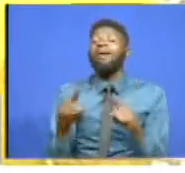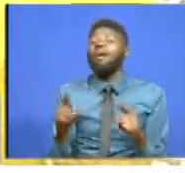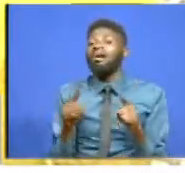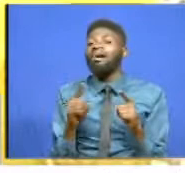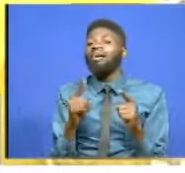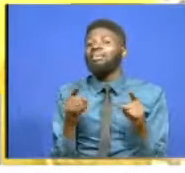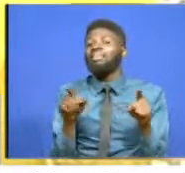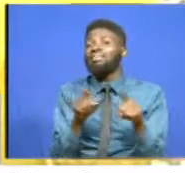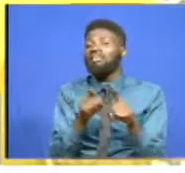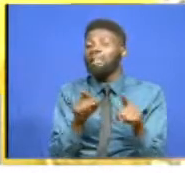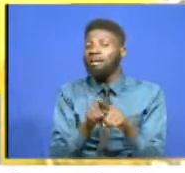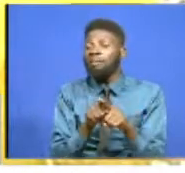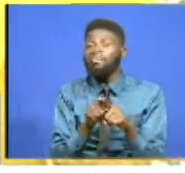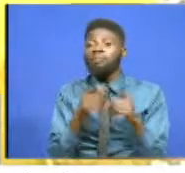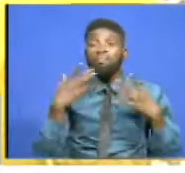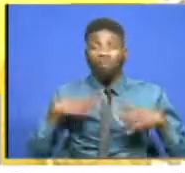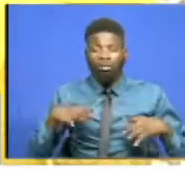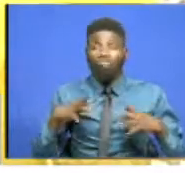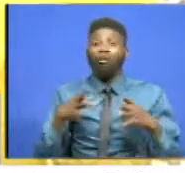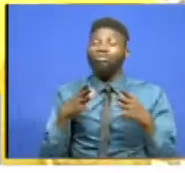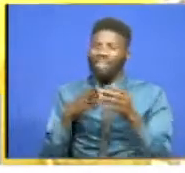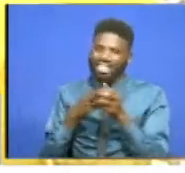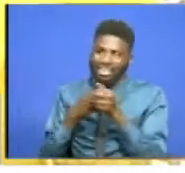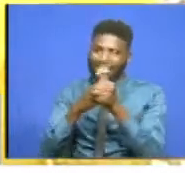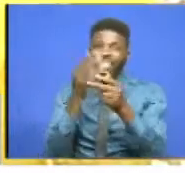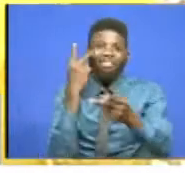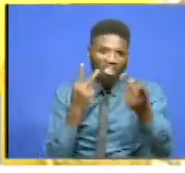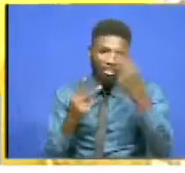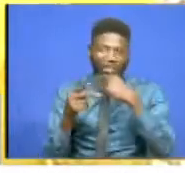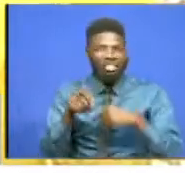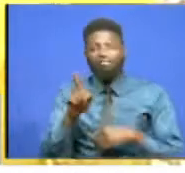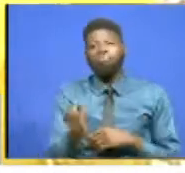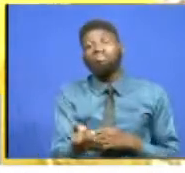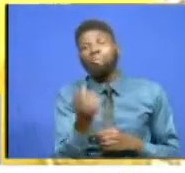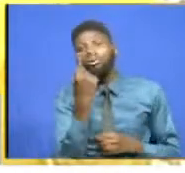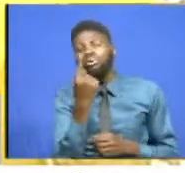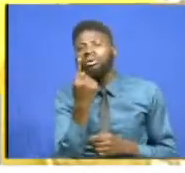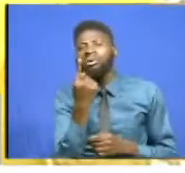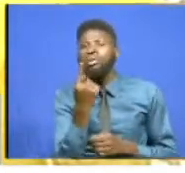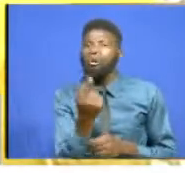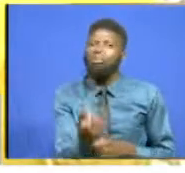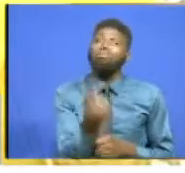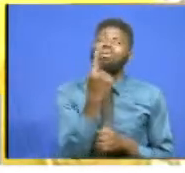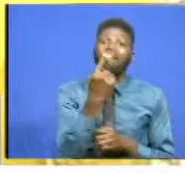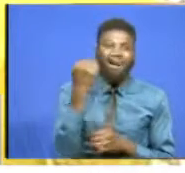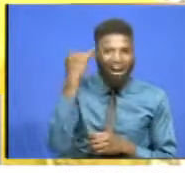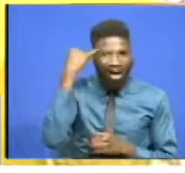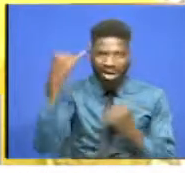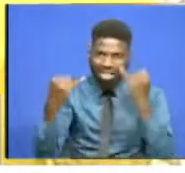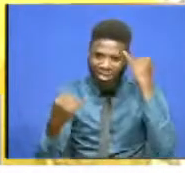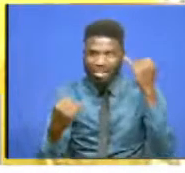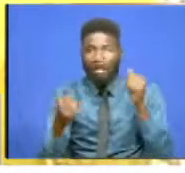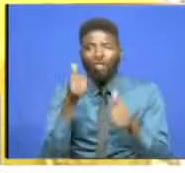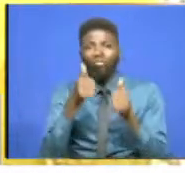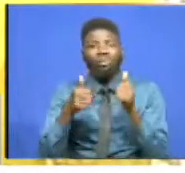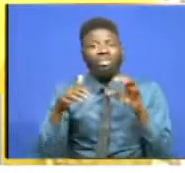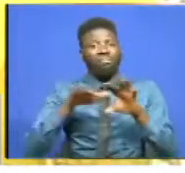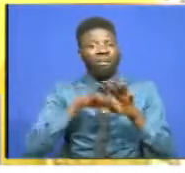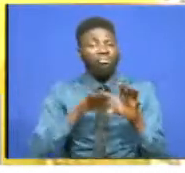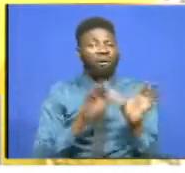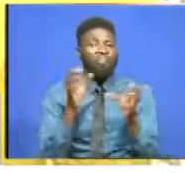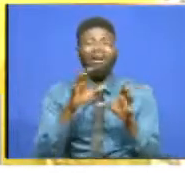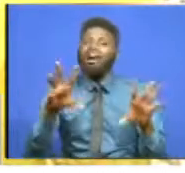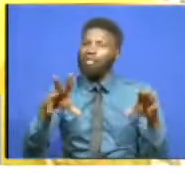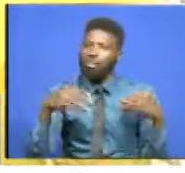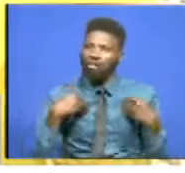the drivers of this vision started having ideas that are not very much, you know, accepted by the people. They're accepted